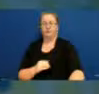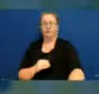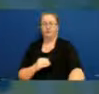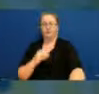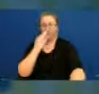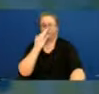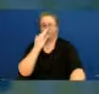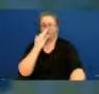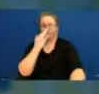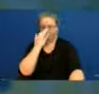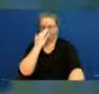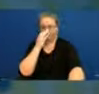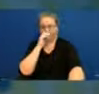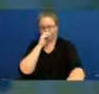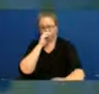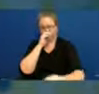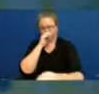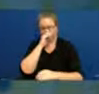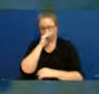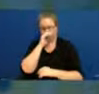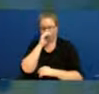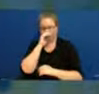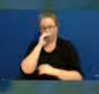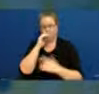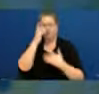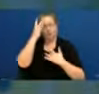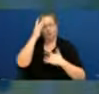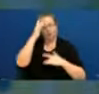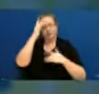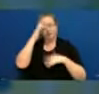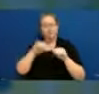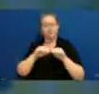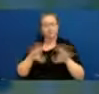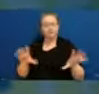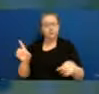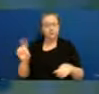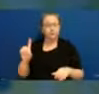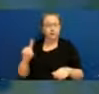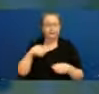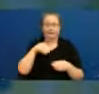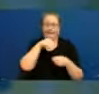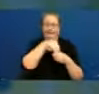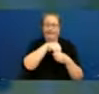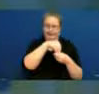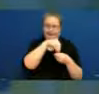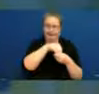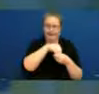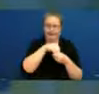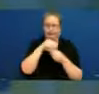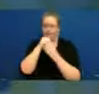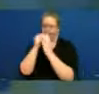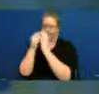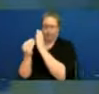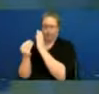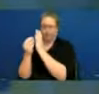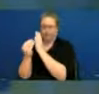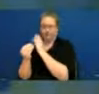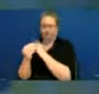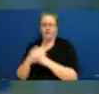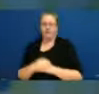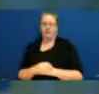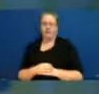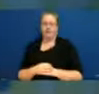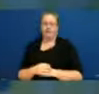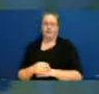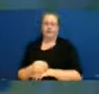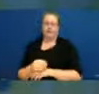We're learning that this virus, as I said, transmits much more easily inside. We need to get our social interactions